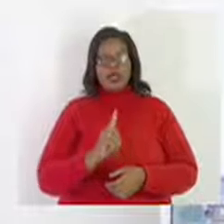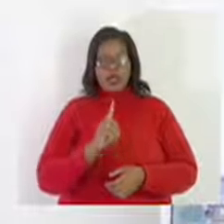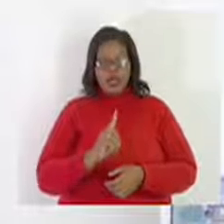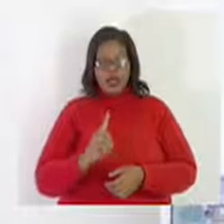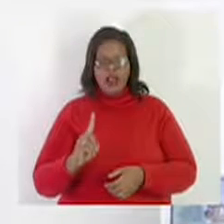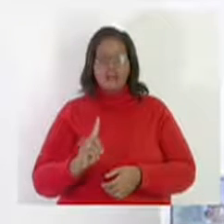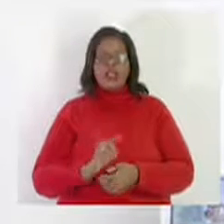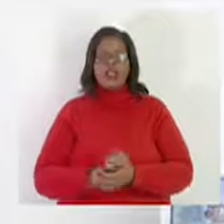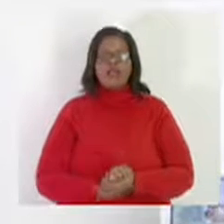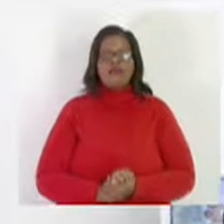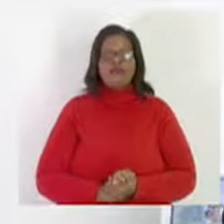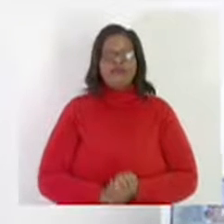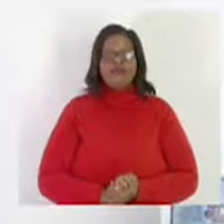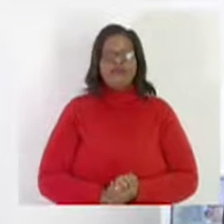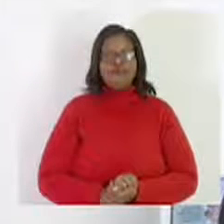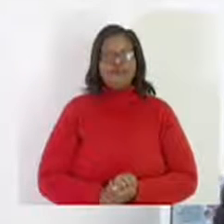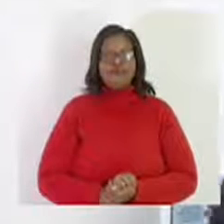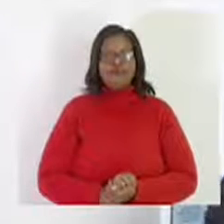10,111.